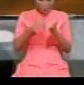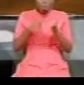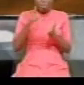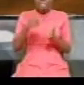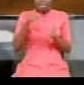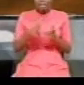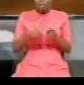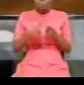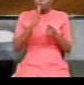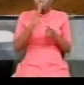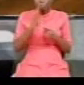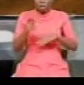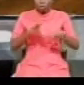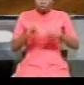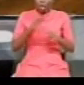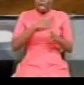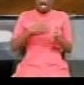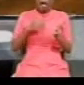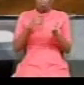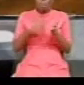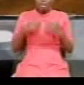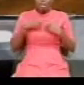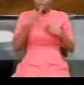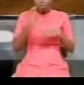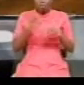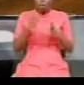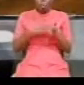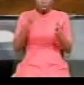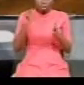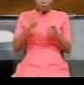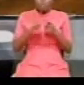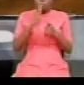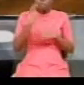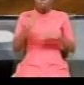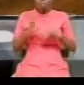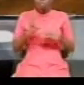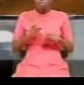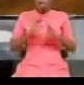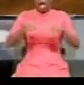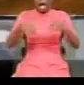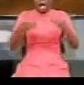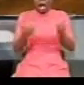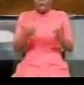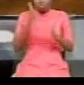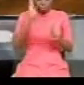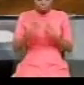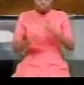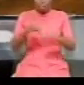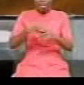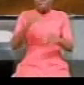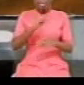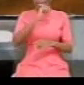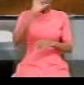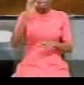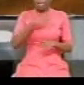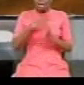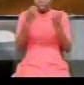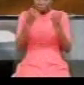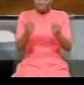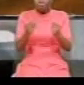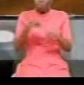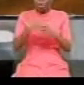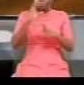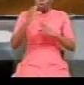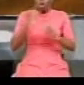to be done, and what has been done, and what needs to be done. How you should walk in the light and speed up in